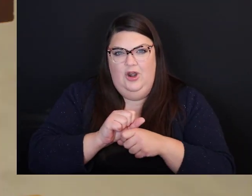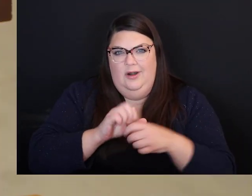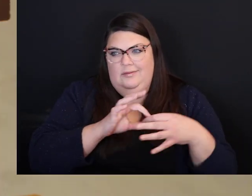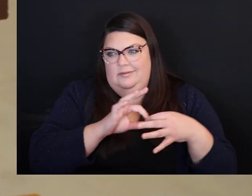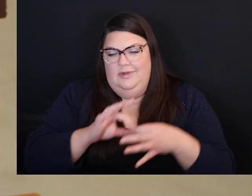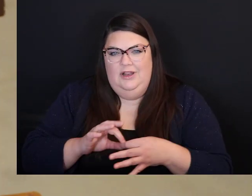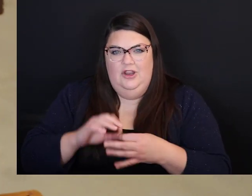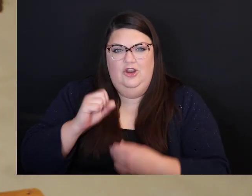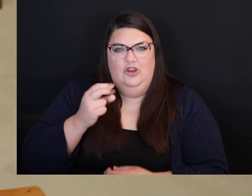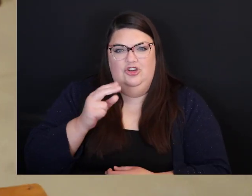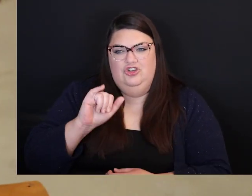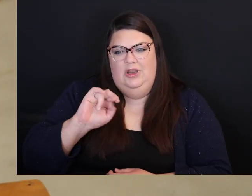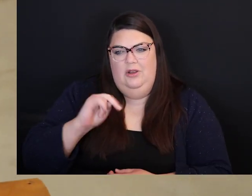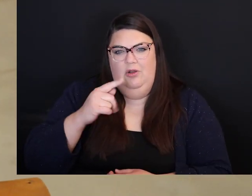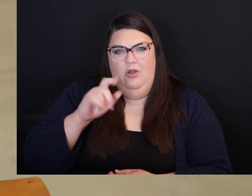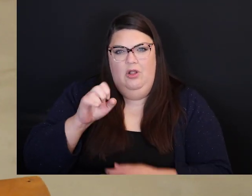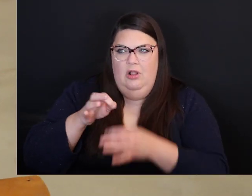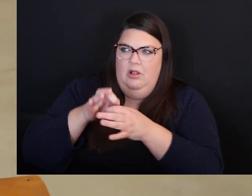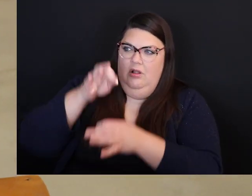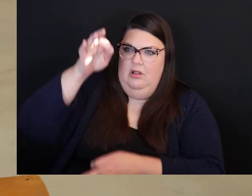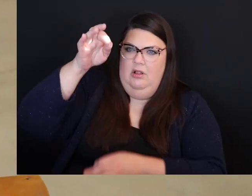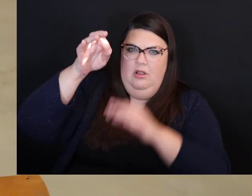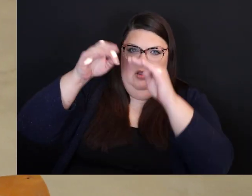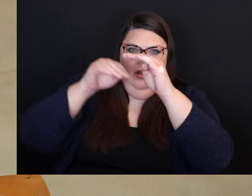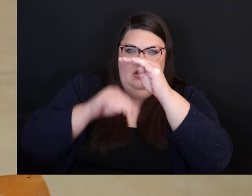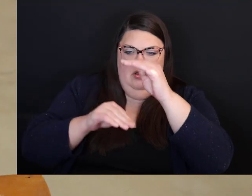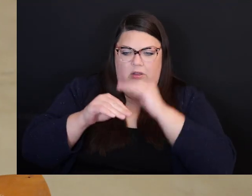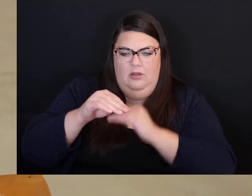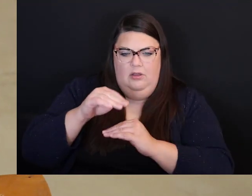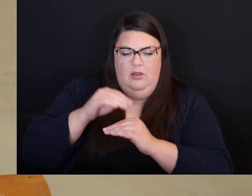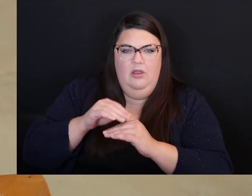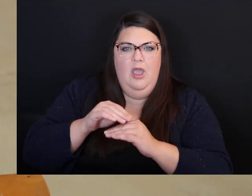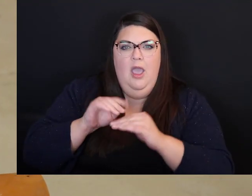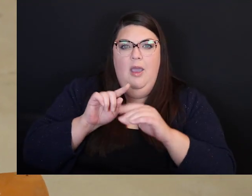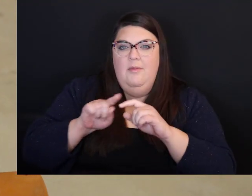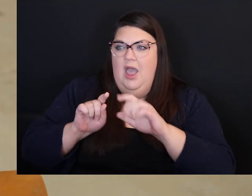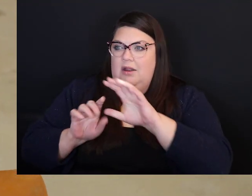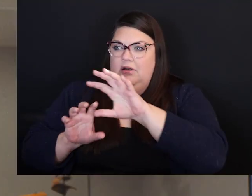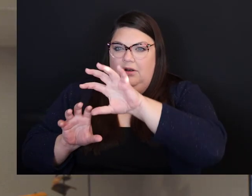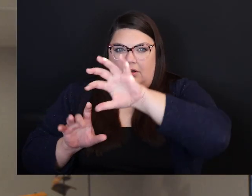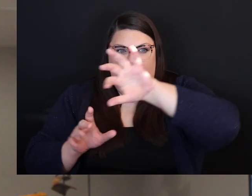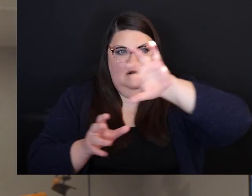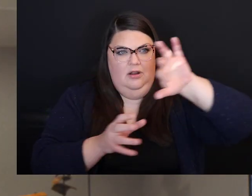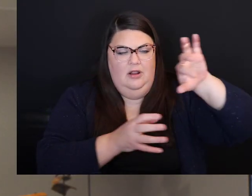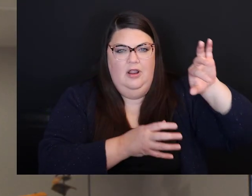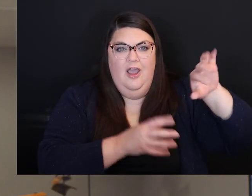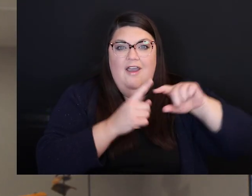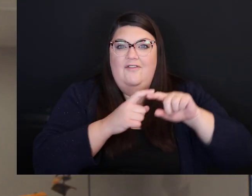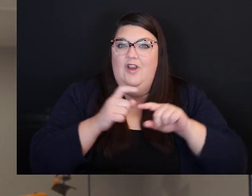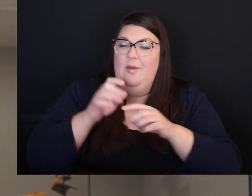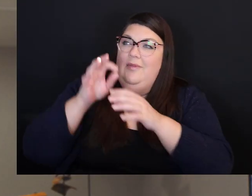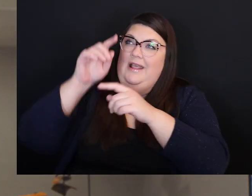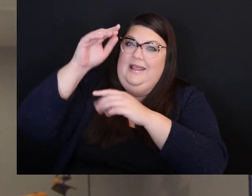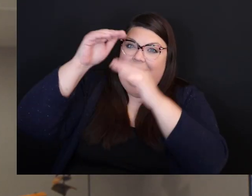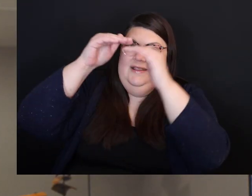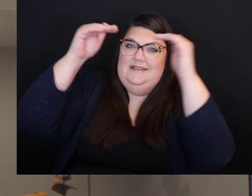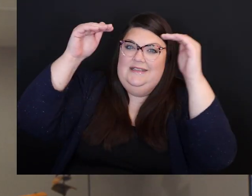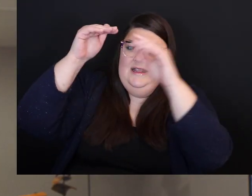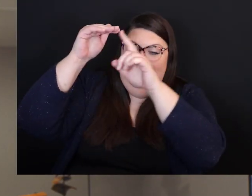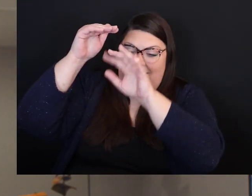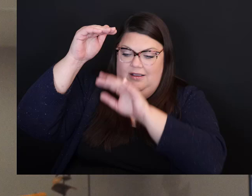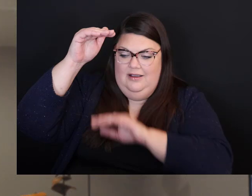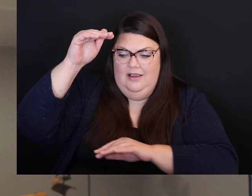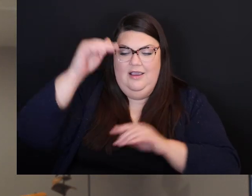They situate into this cyclical sort of motion in the space. They come from the ceiling, they come from the